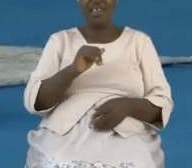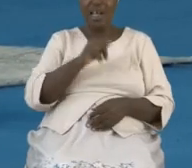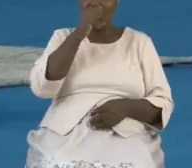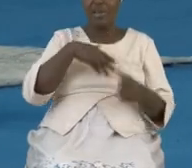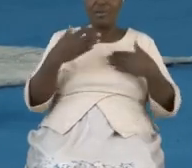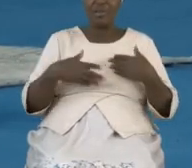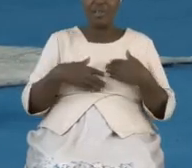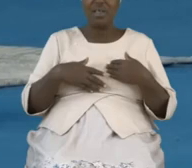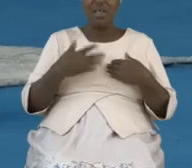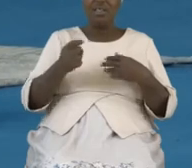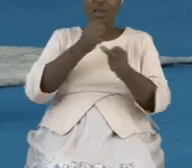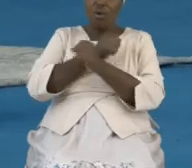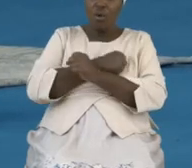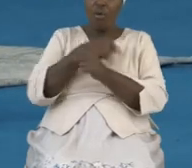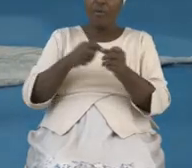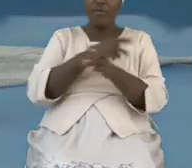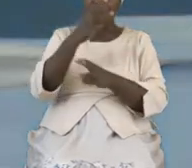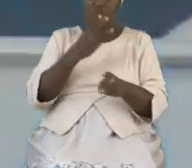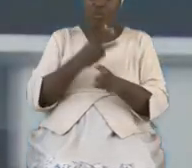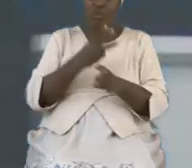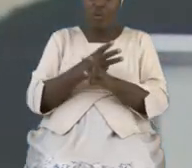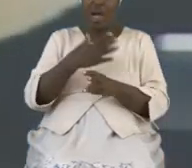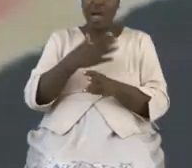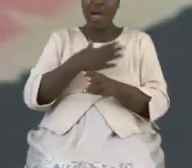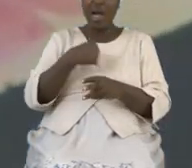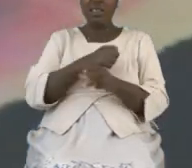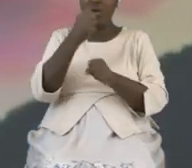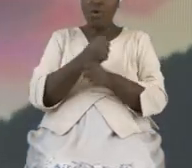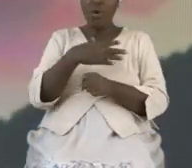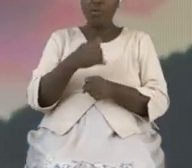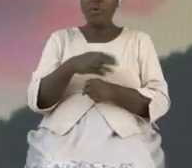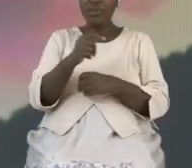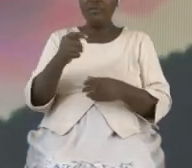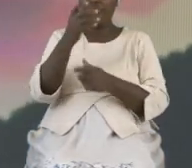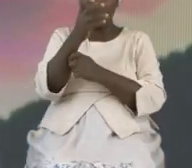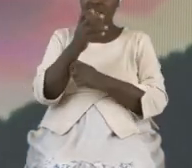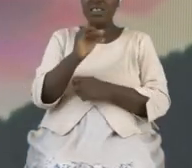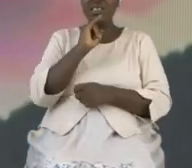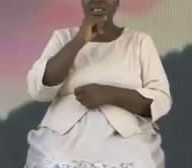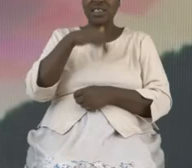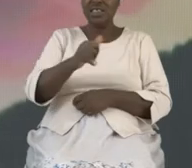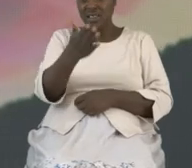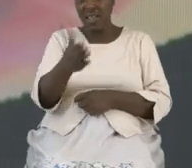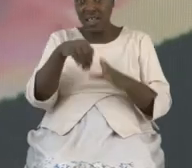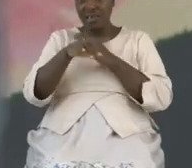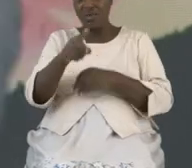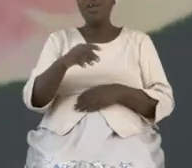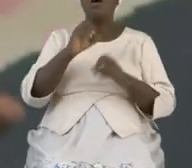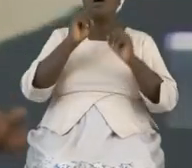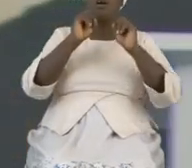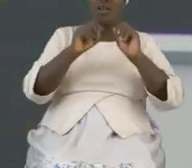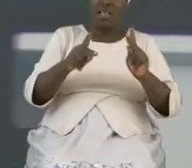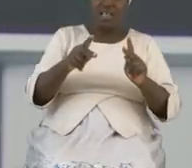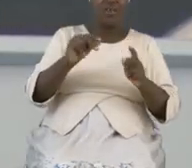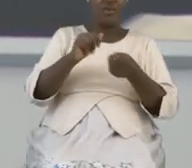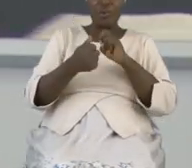the world and the love of the pleasure of the flesh is still there. I can get him anytime. Why don't you